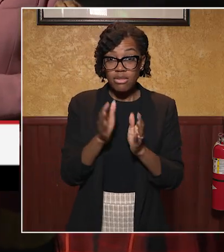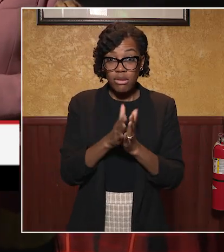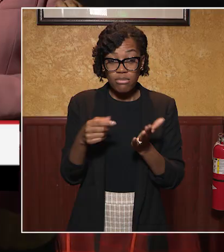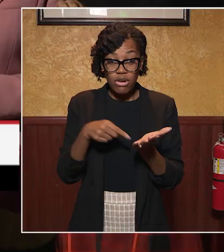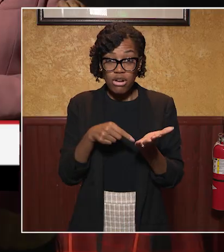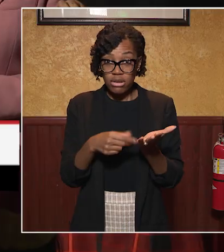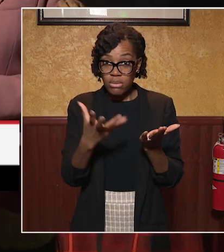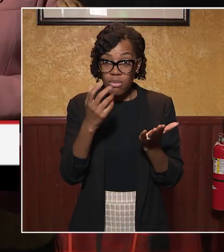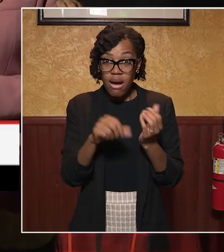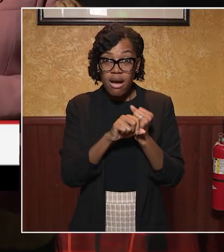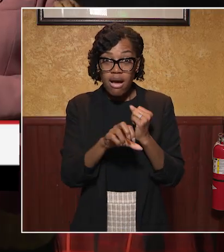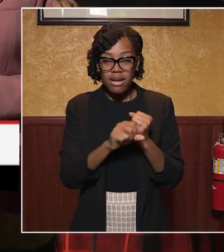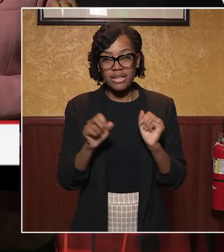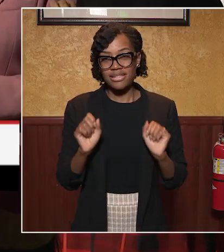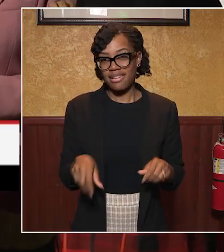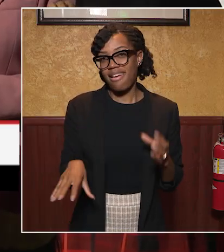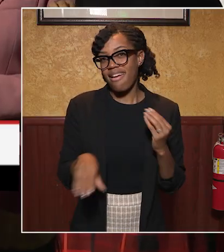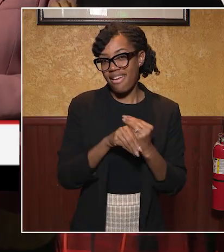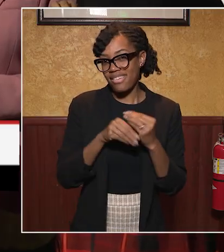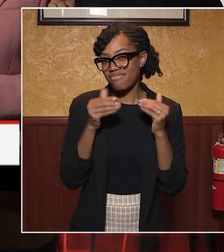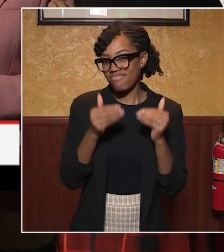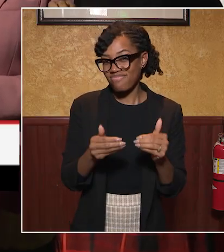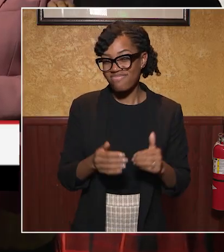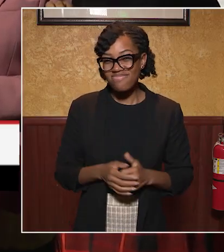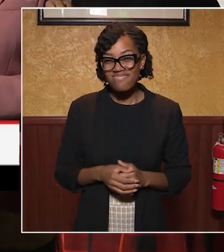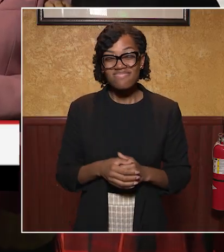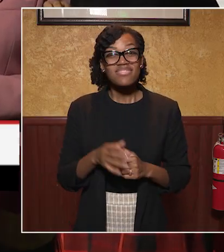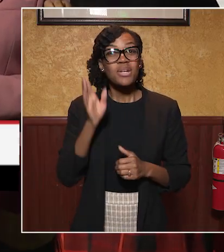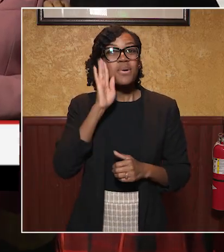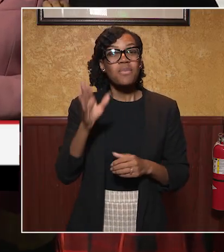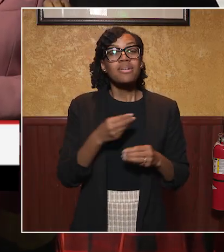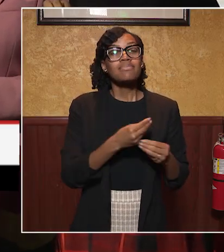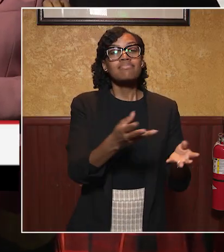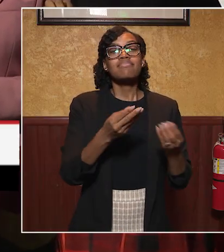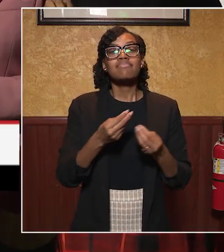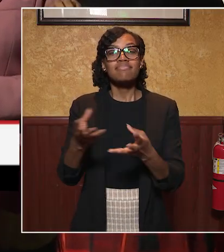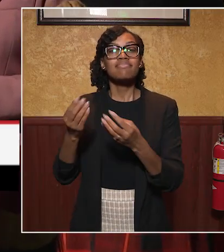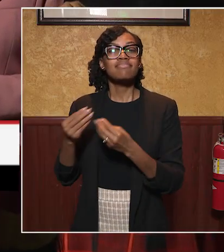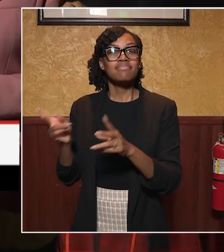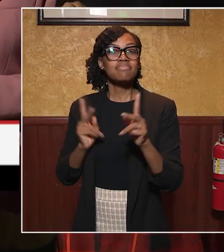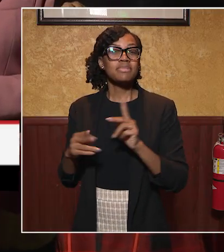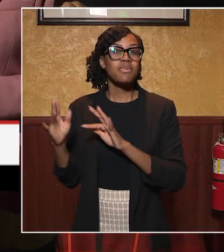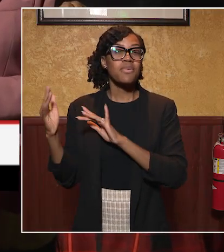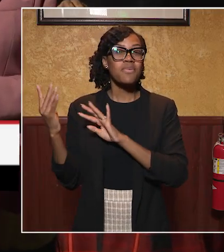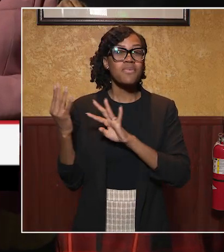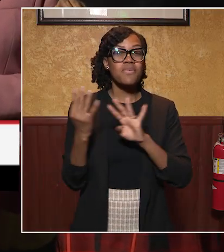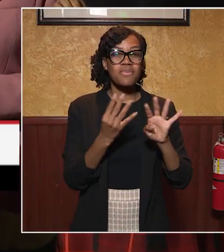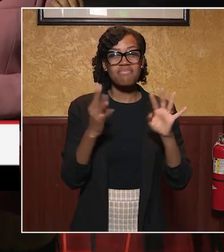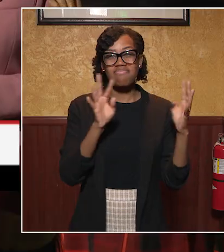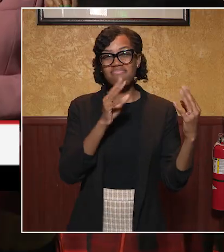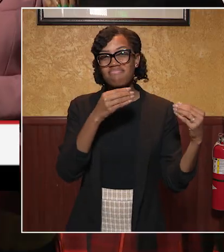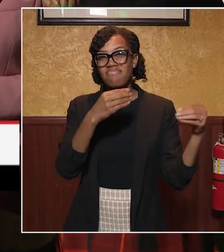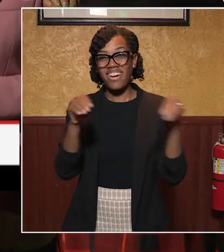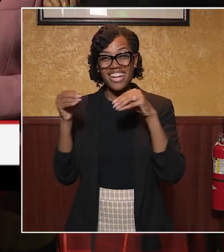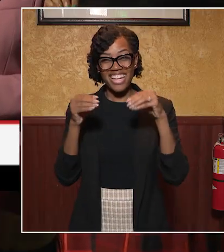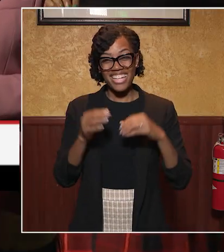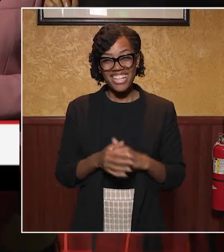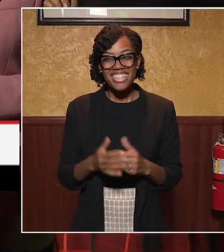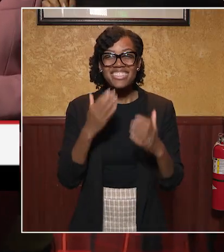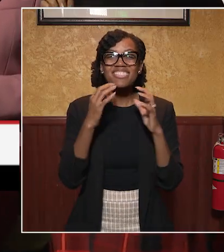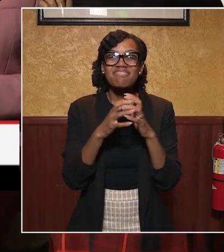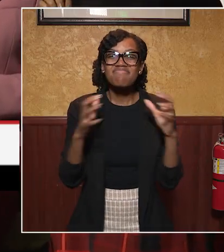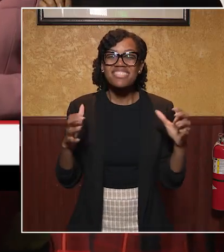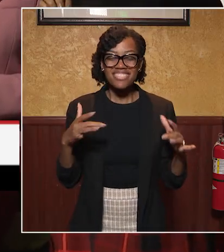is going to every hotel throughout our downtown core, and we're going to put it in the hands of people who are supporting this market. So thank you so much. We are excited about